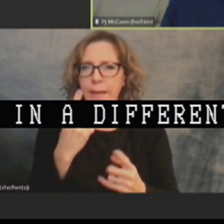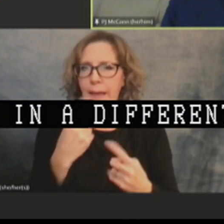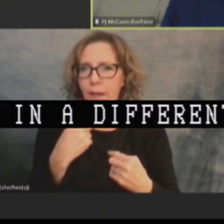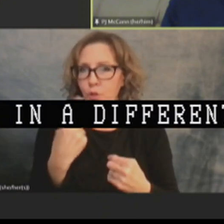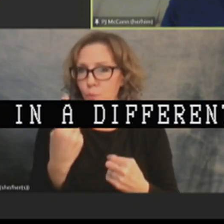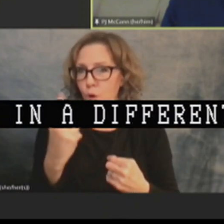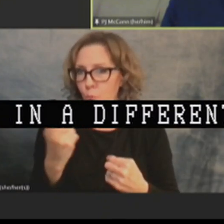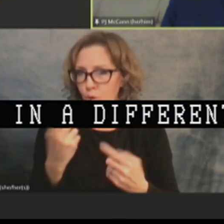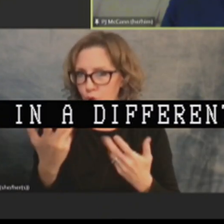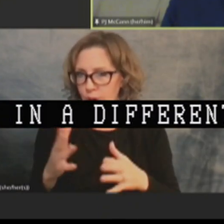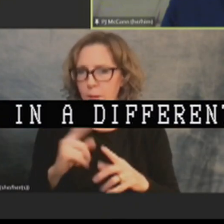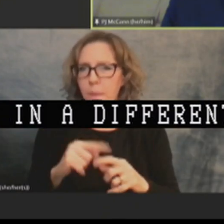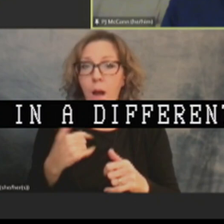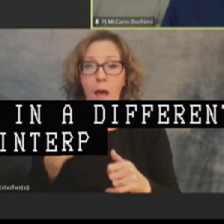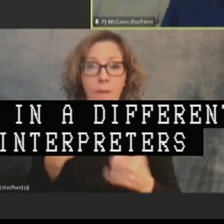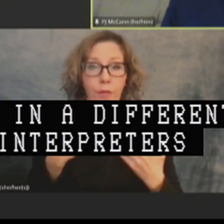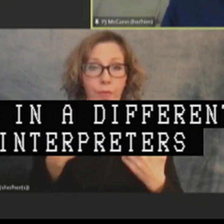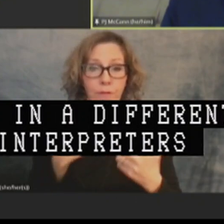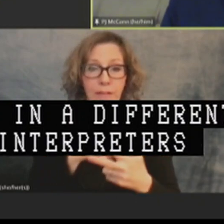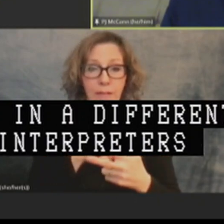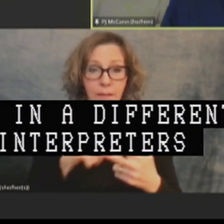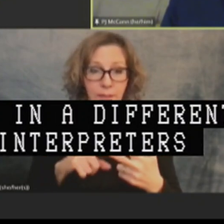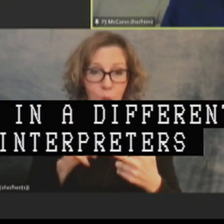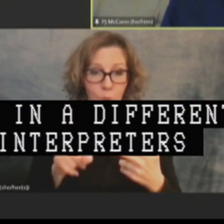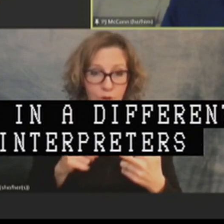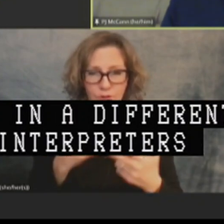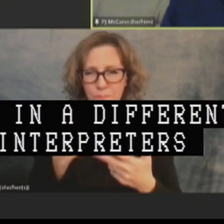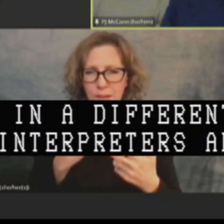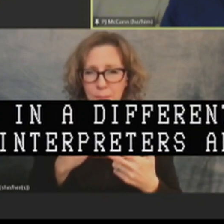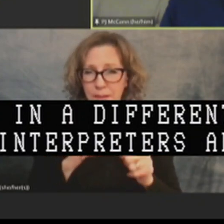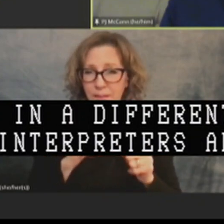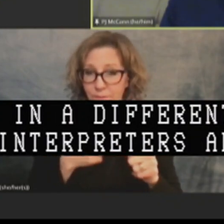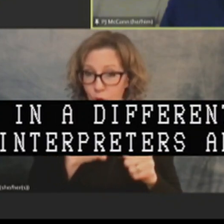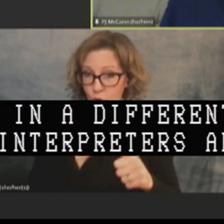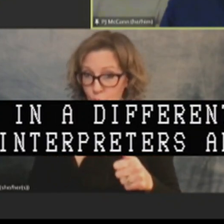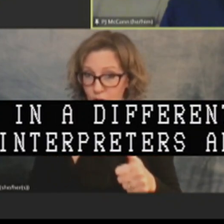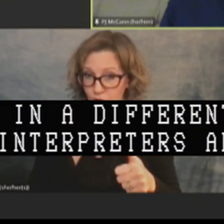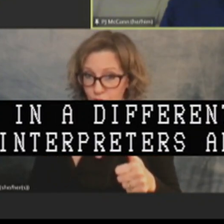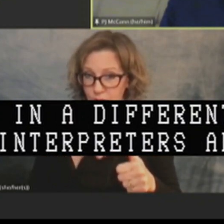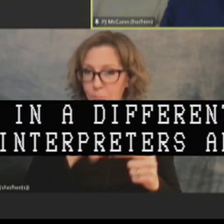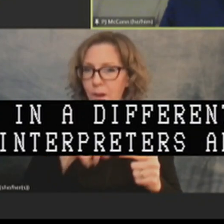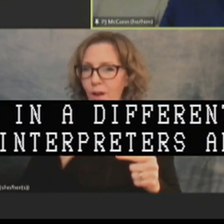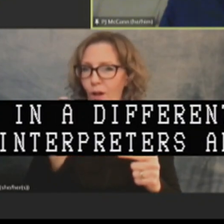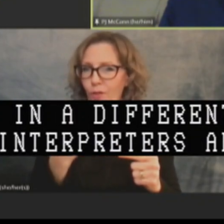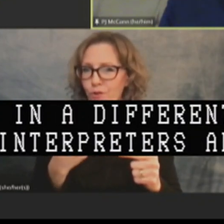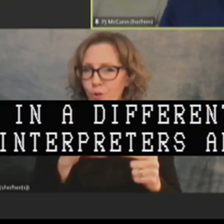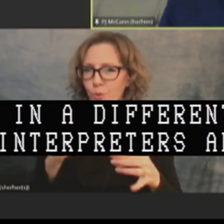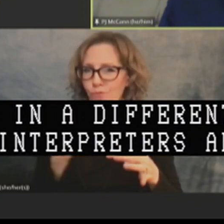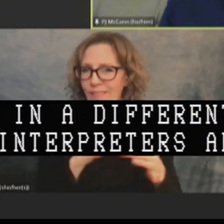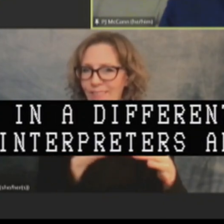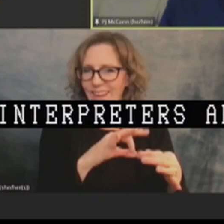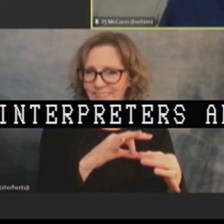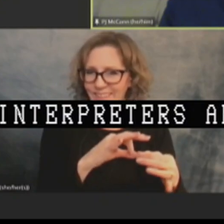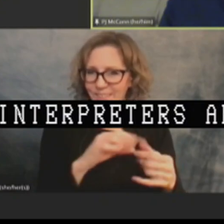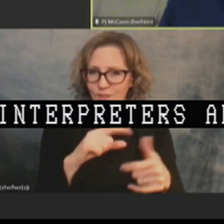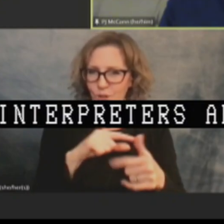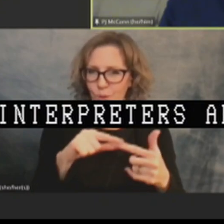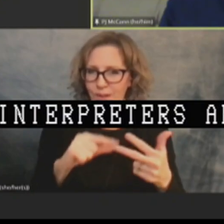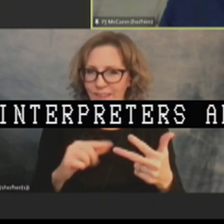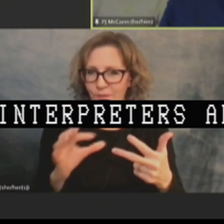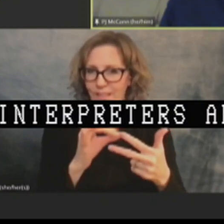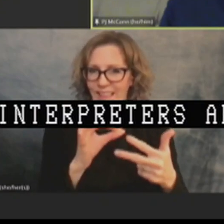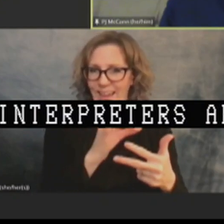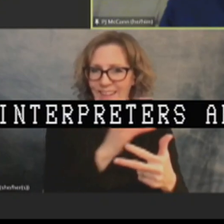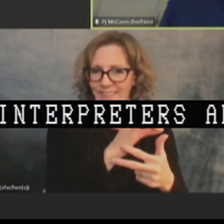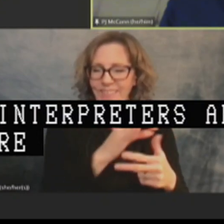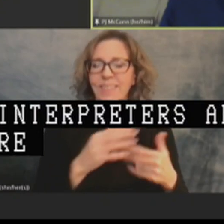a continuation of the first one. So the first question I have is, so I'm also in the medical field,